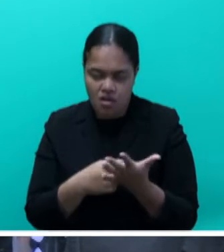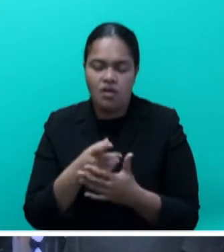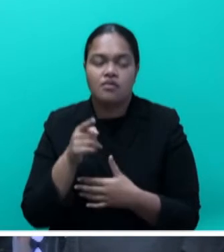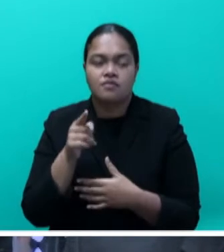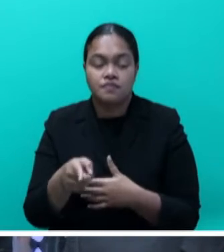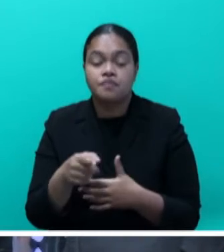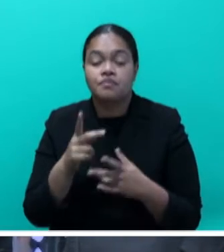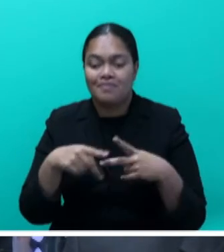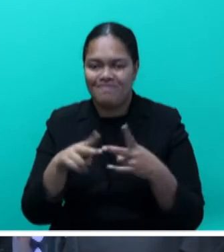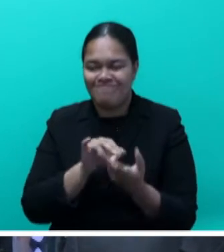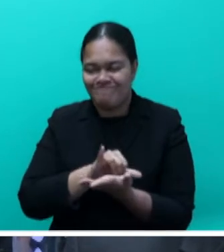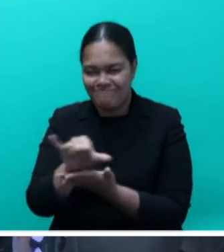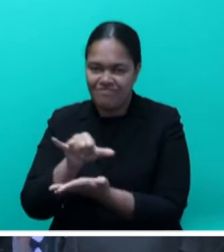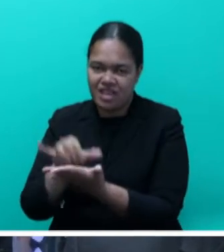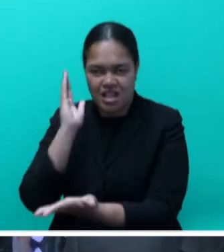in terms of